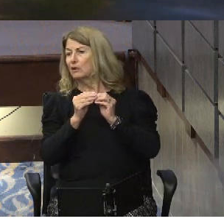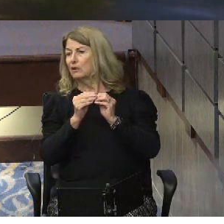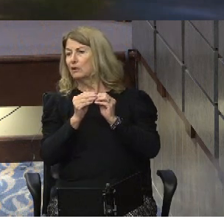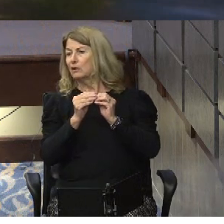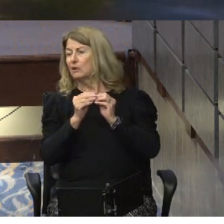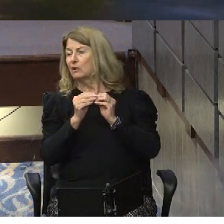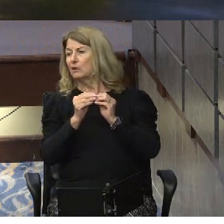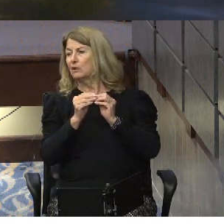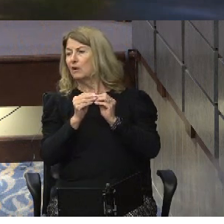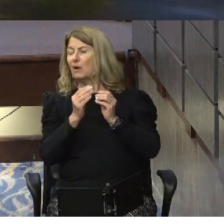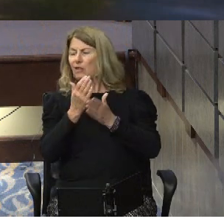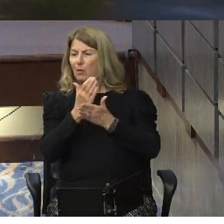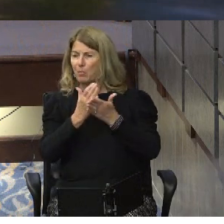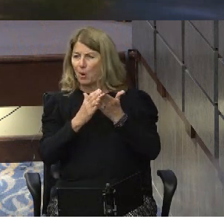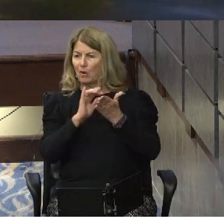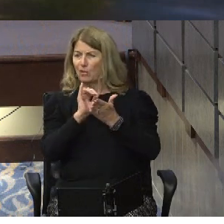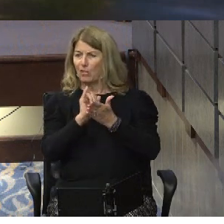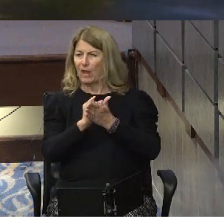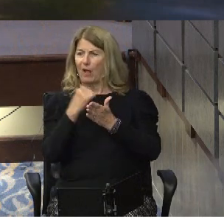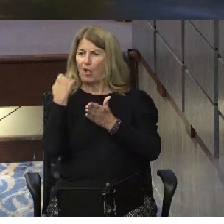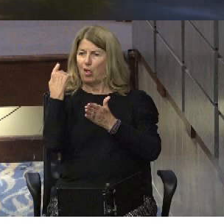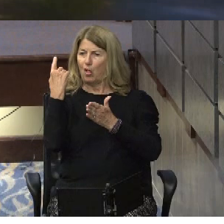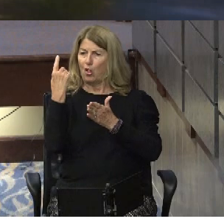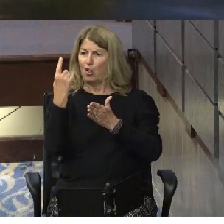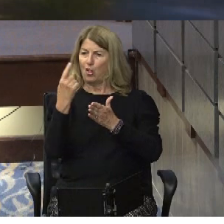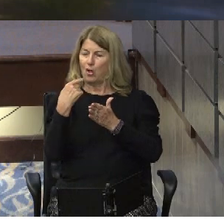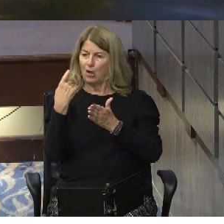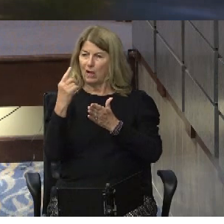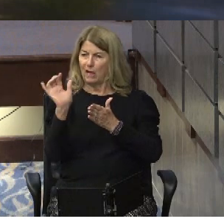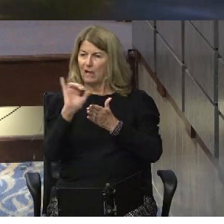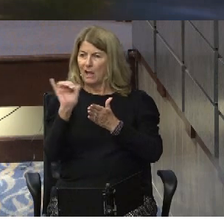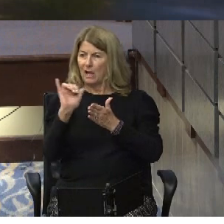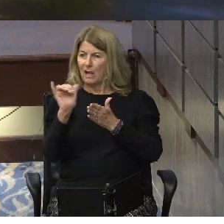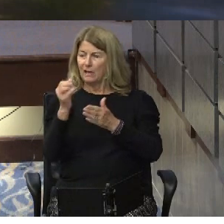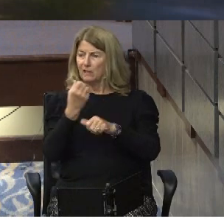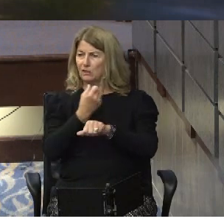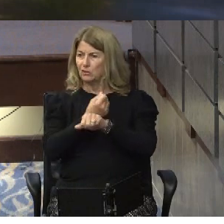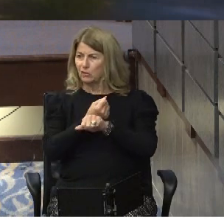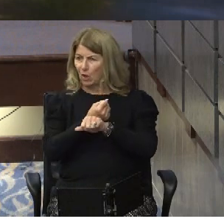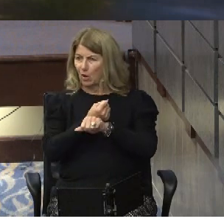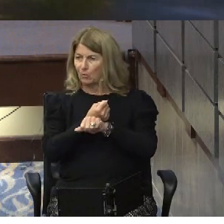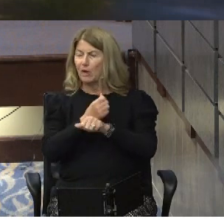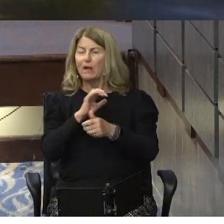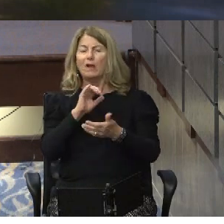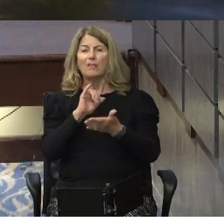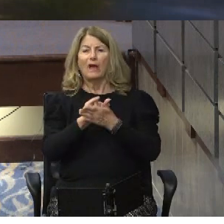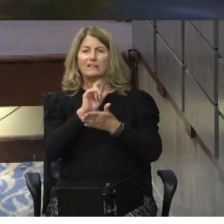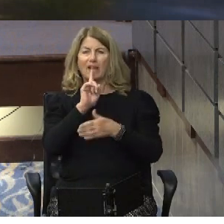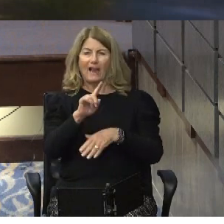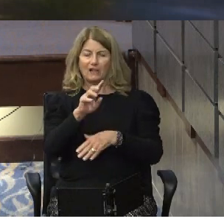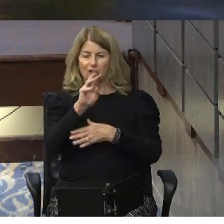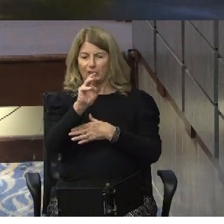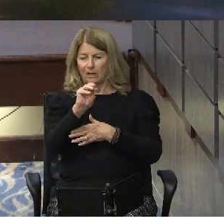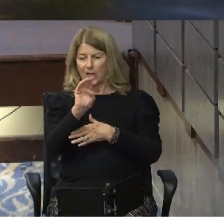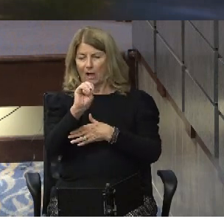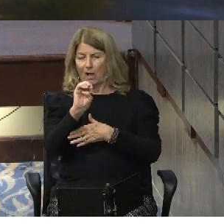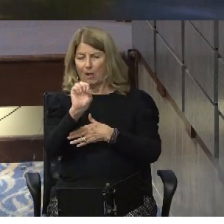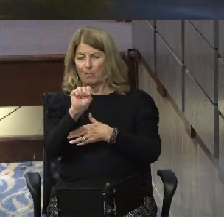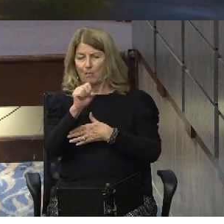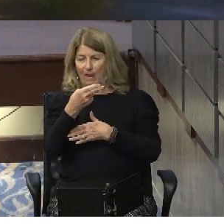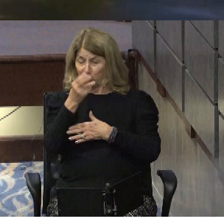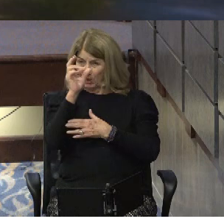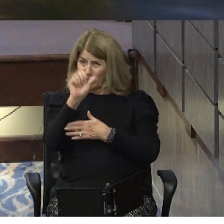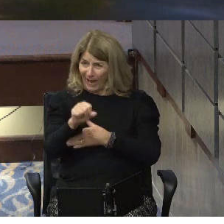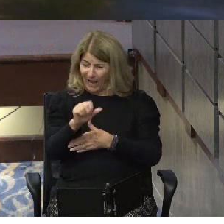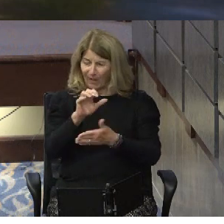The part that looks like the stone or whatever, the tan stone, that's actually just a mesh, right? Yeah, it's a screen printed mesh,